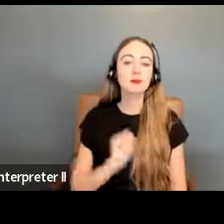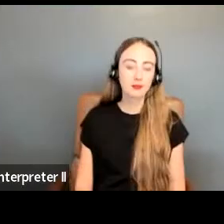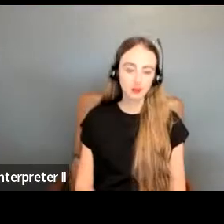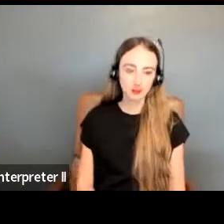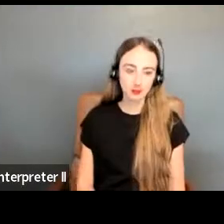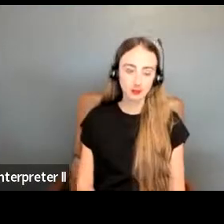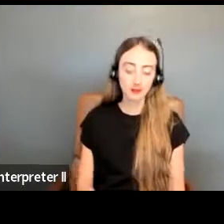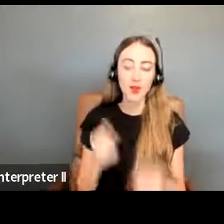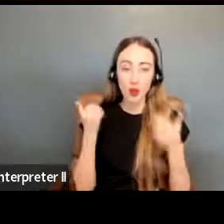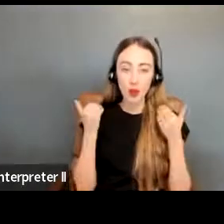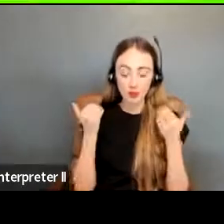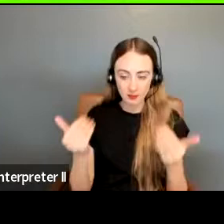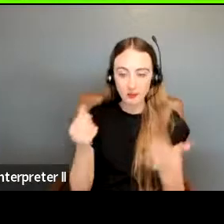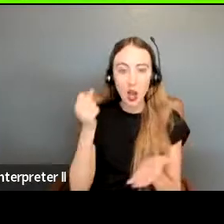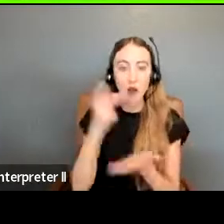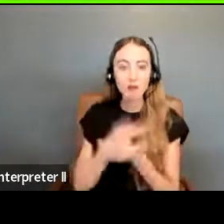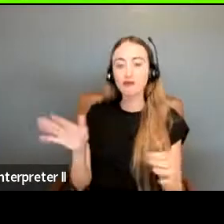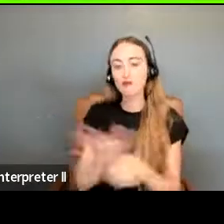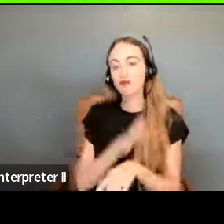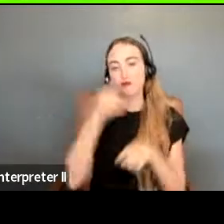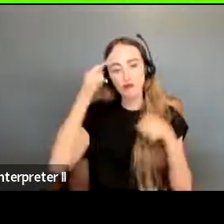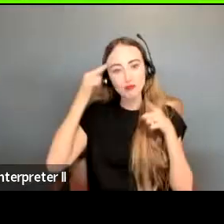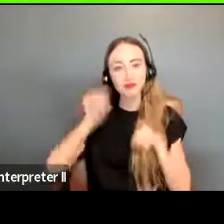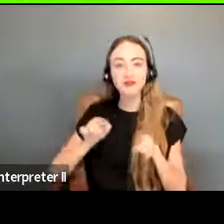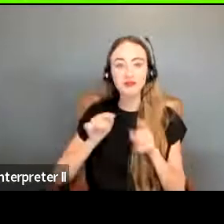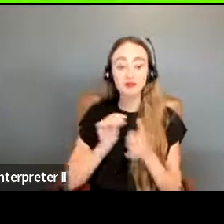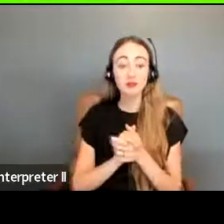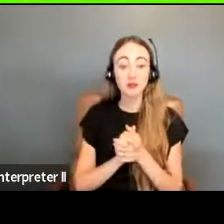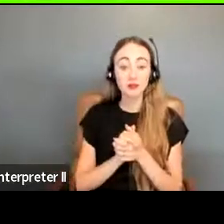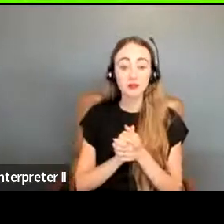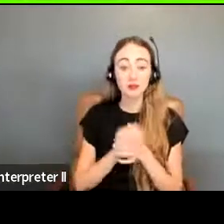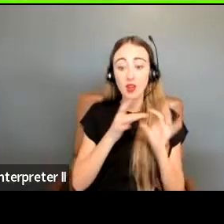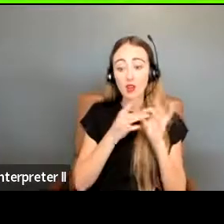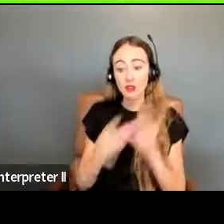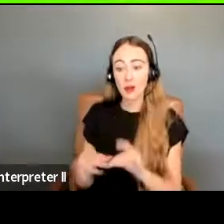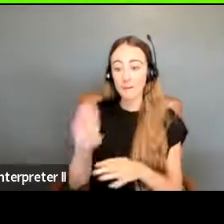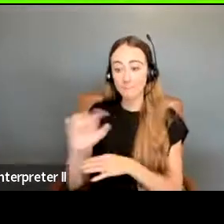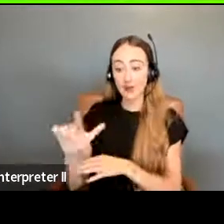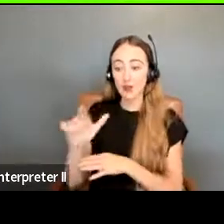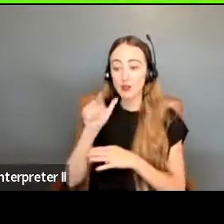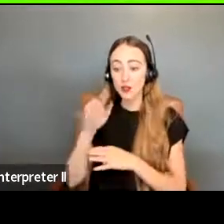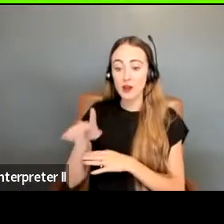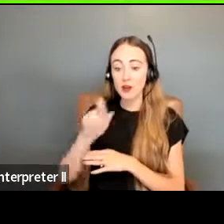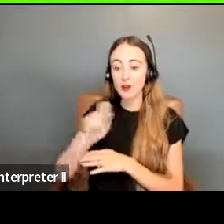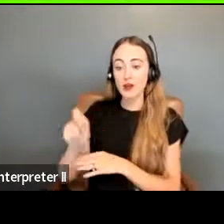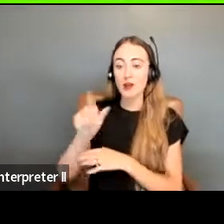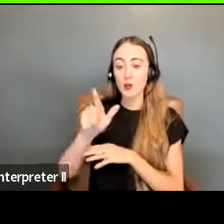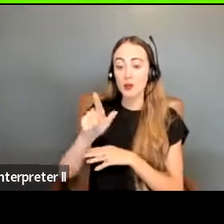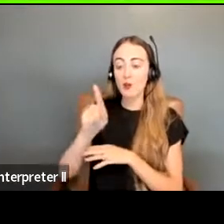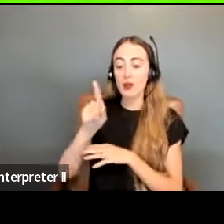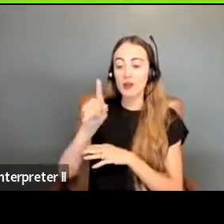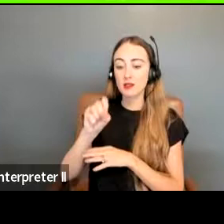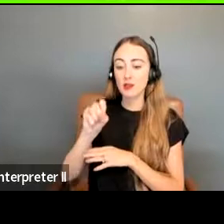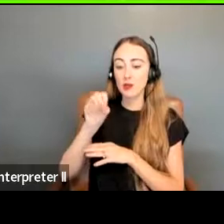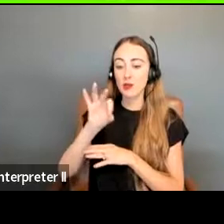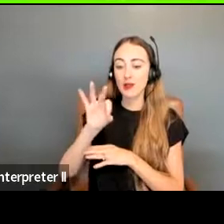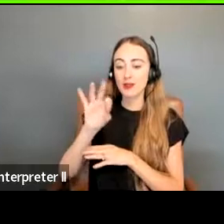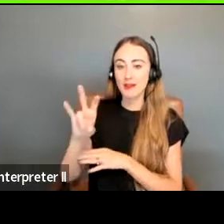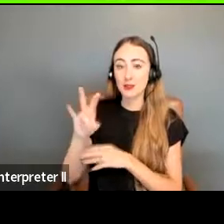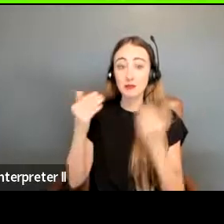The declaration is approved unanimously. We have the underlying bill, Bill 24-1097. Councilmember